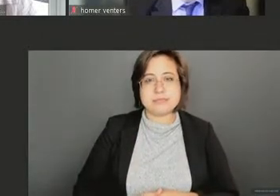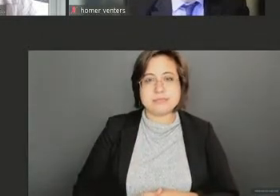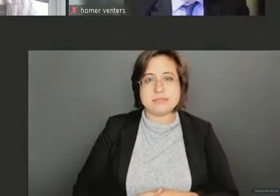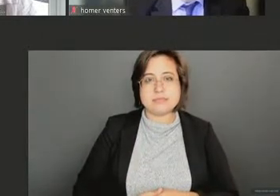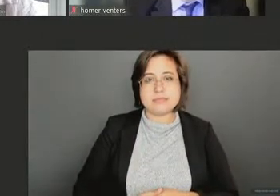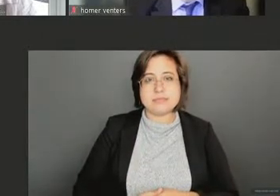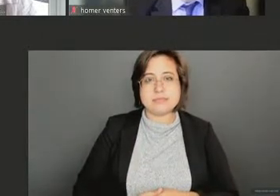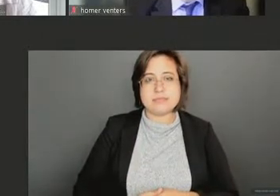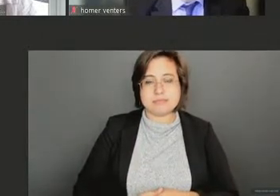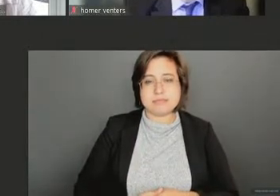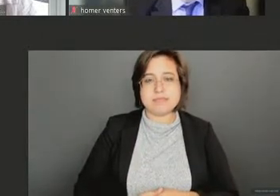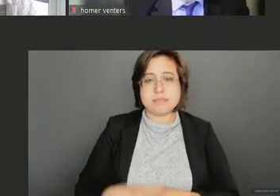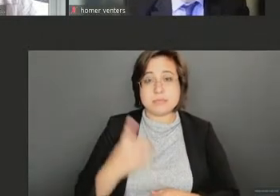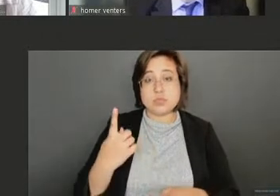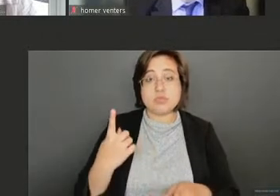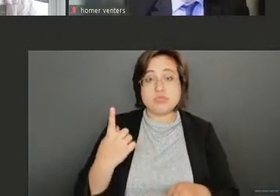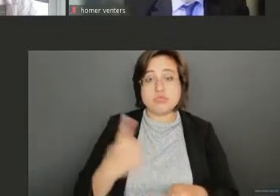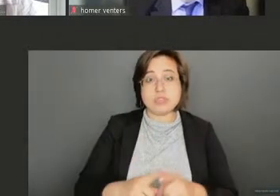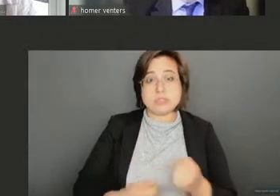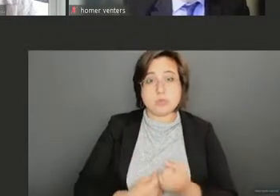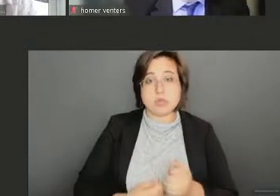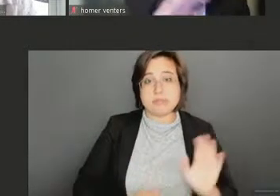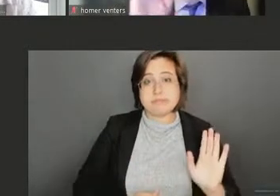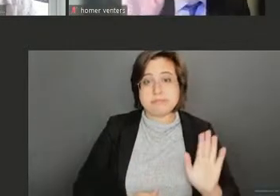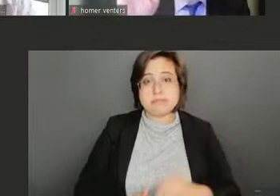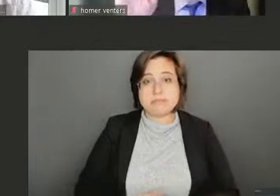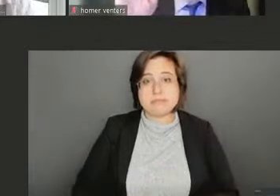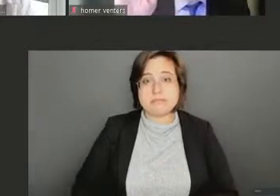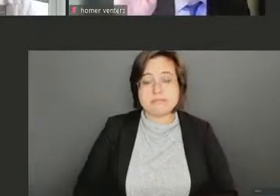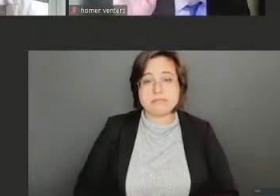Please signal your vote by raise of hand. Yeas.